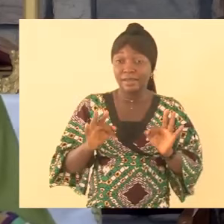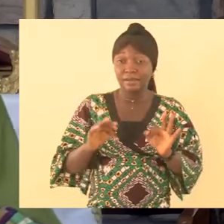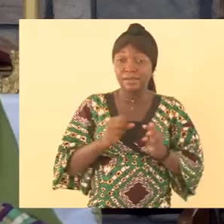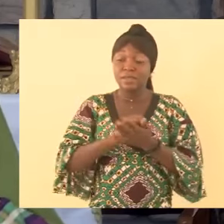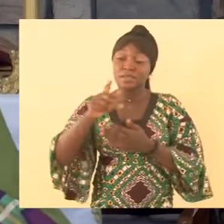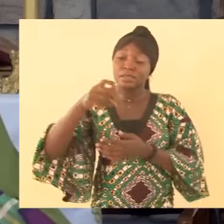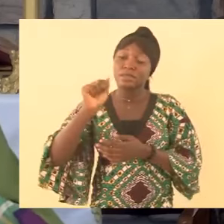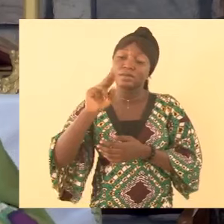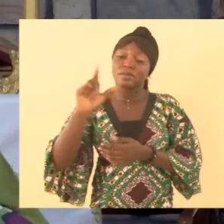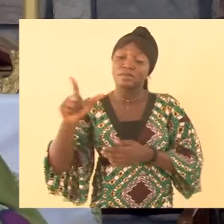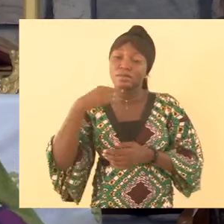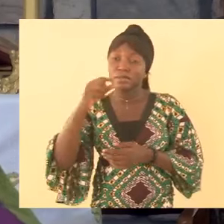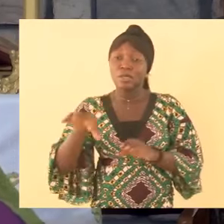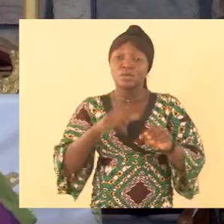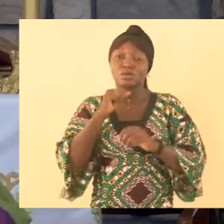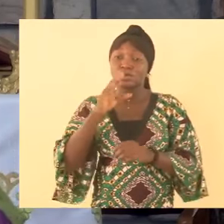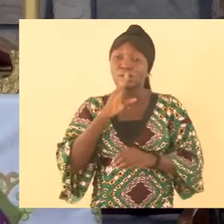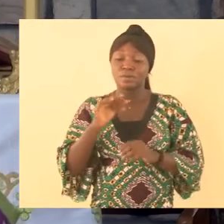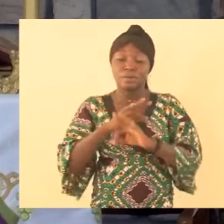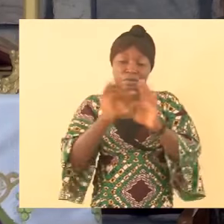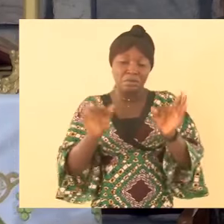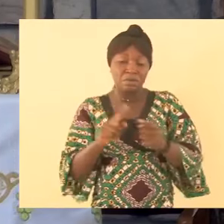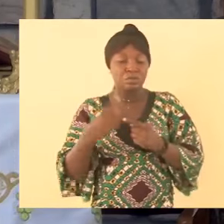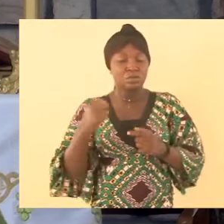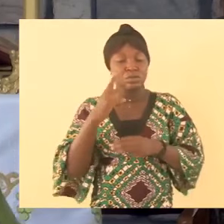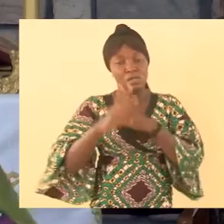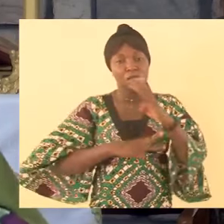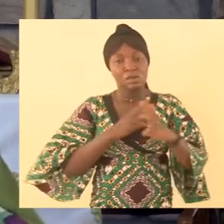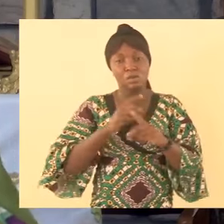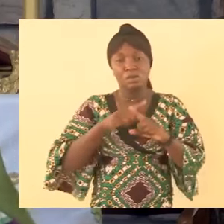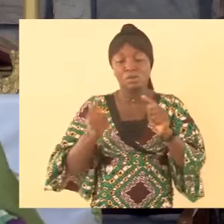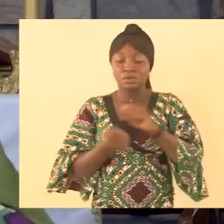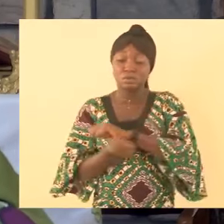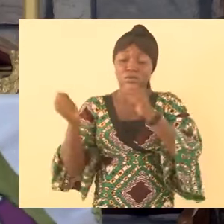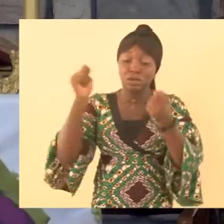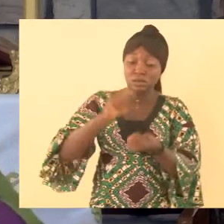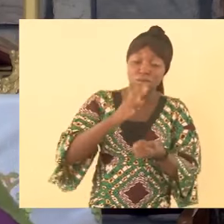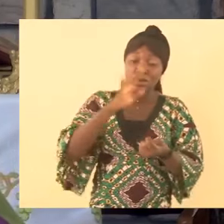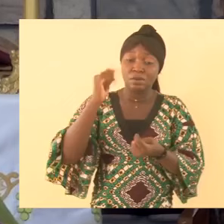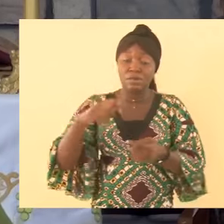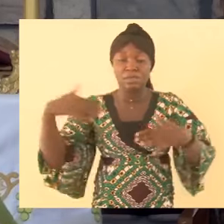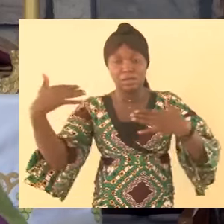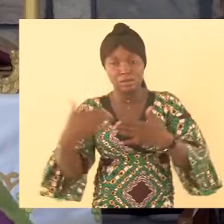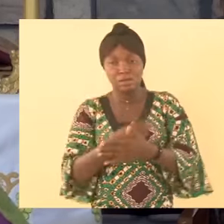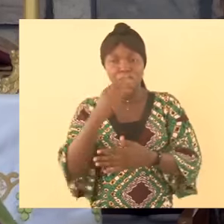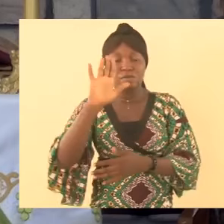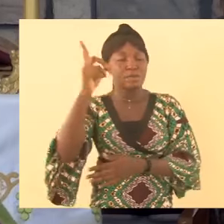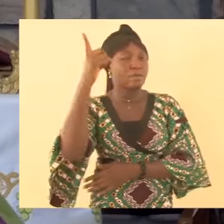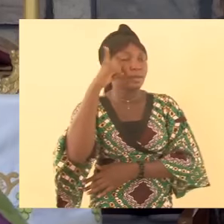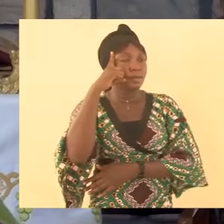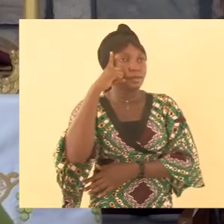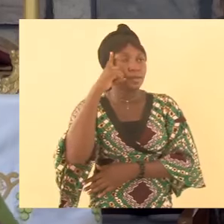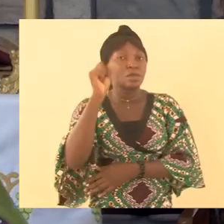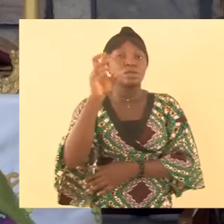Finally, St. Paul says, do not be conformed to the world, but be transformed by the renewing of